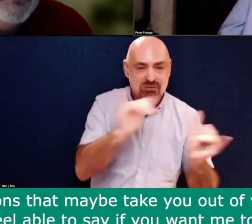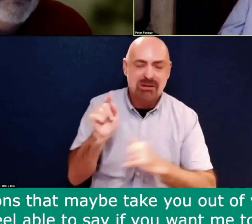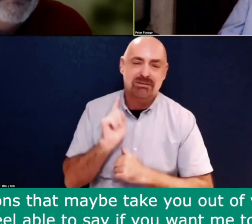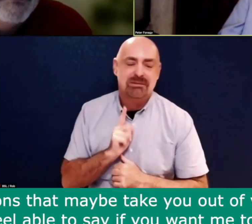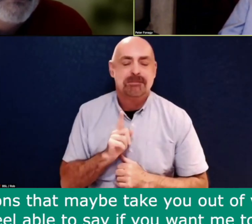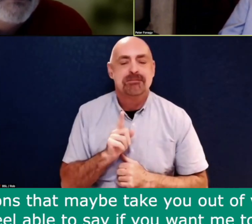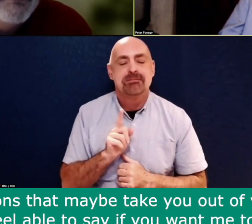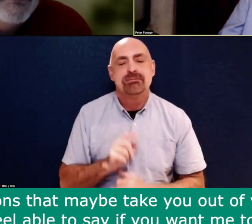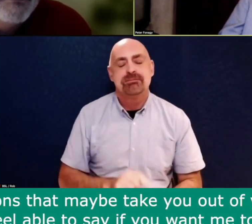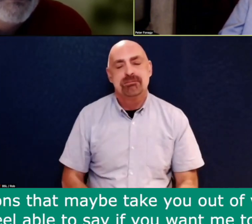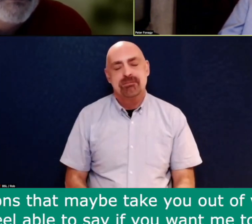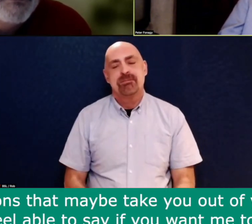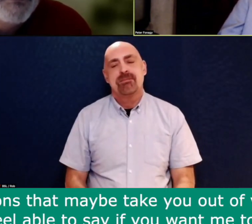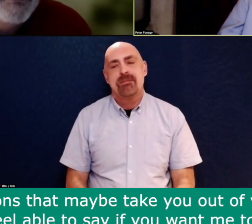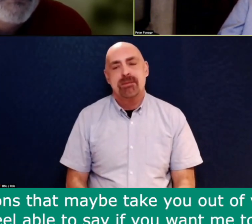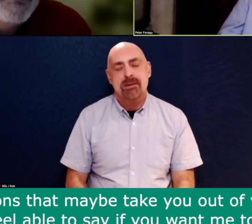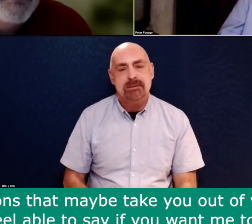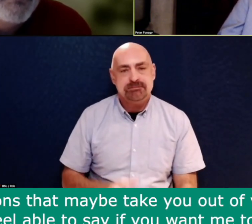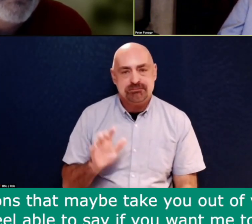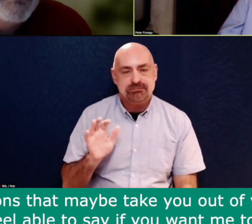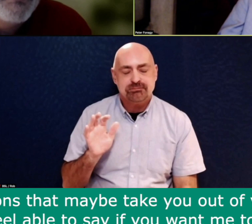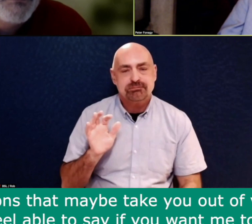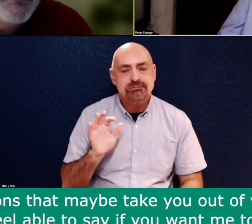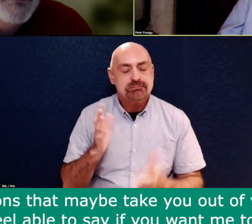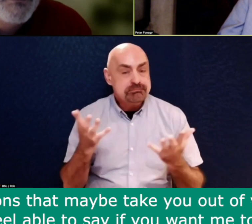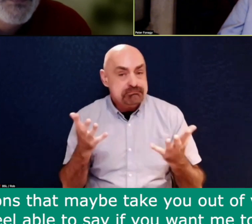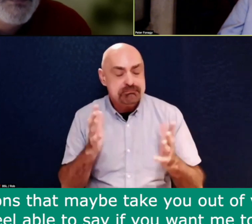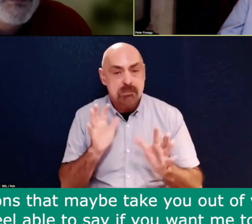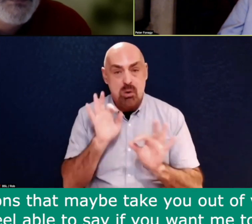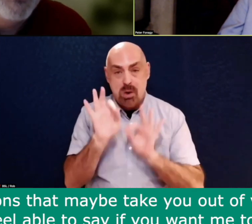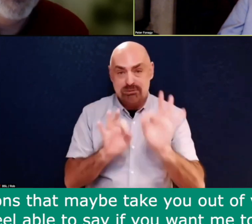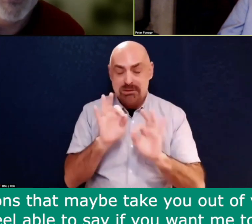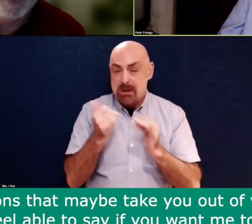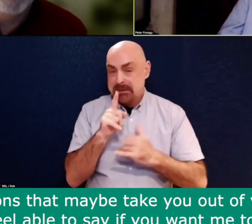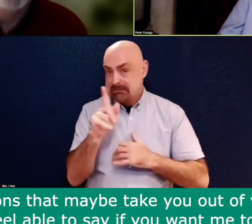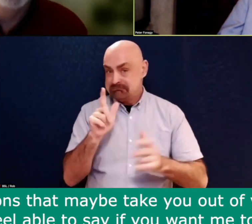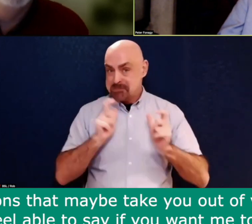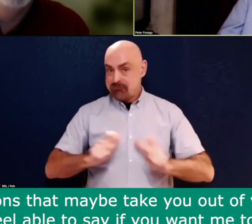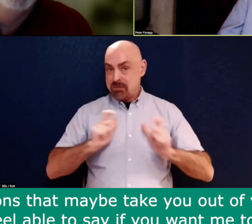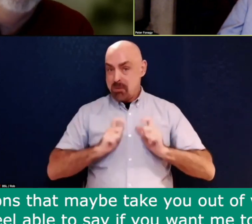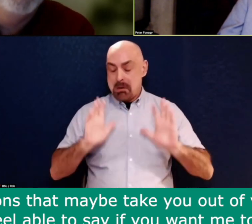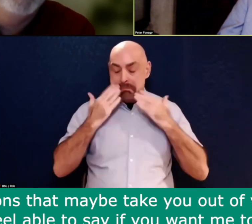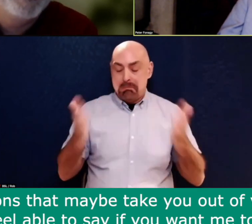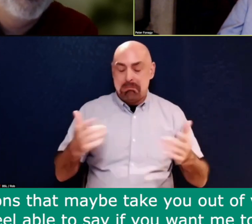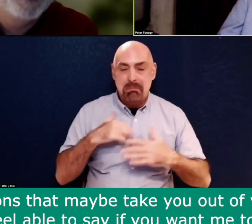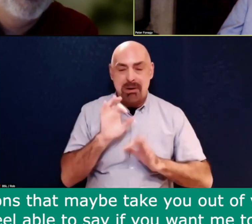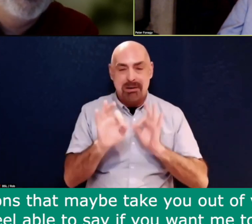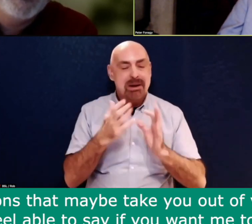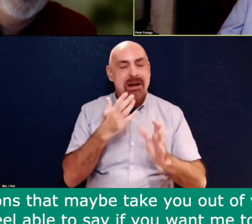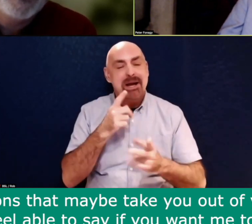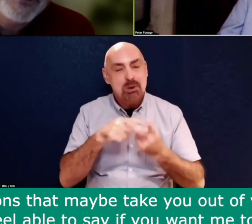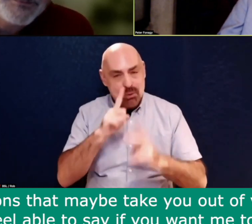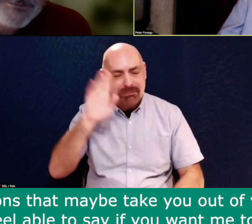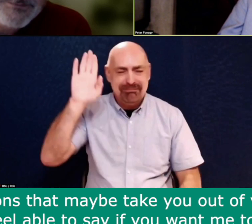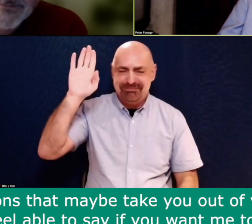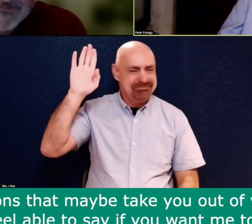Some questions that maybe take you out of your comfort zone, but do feel able to